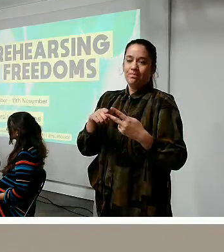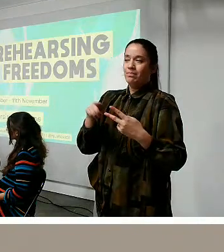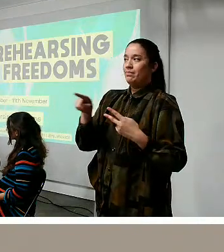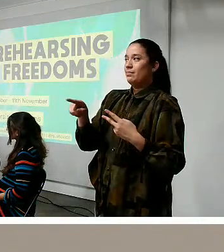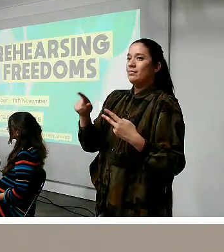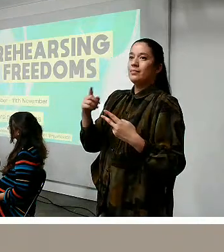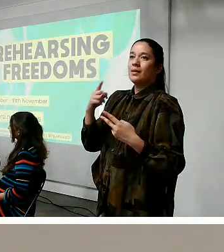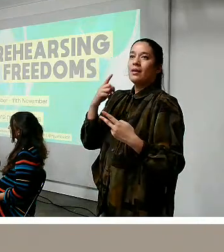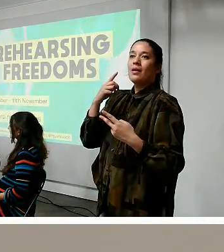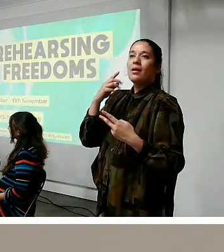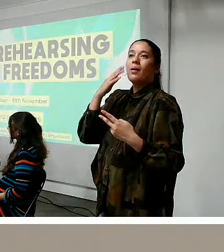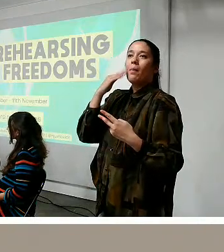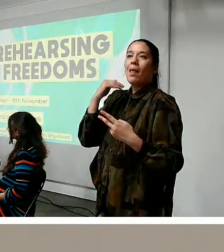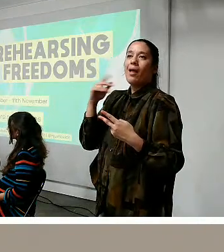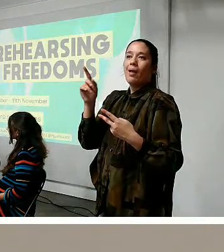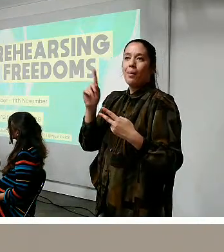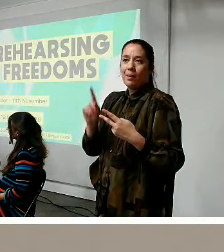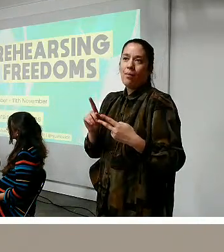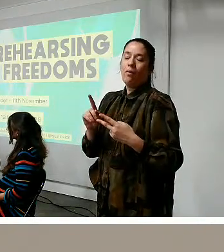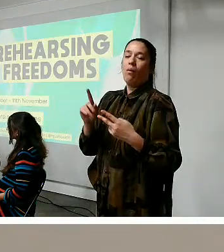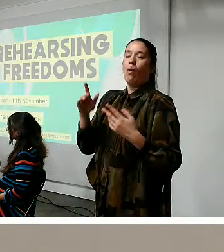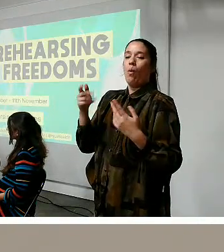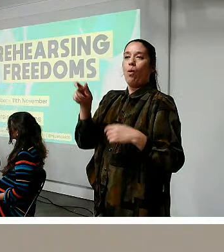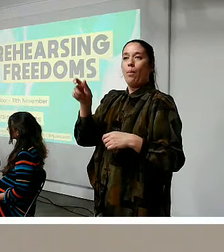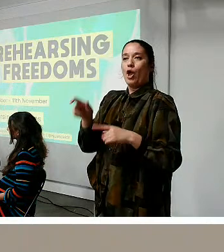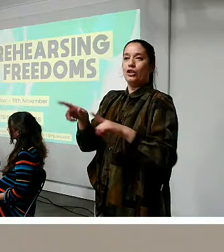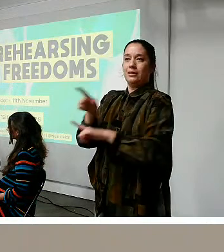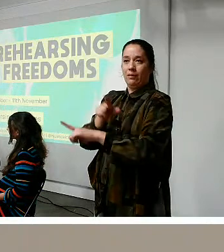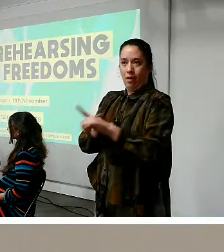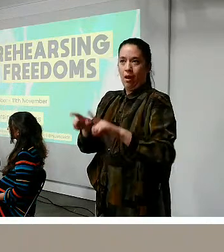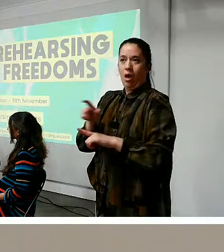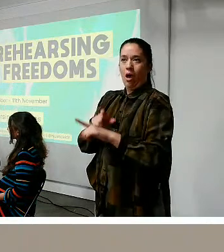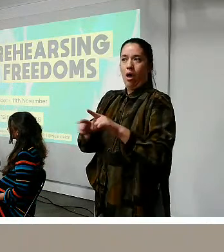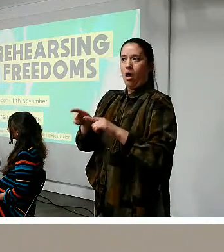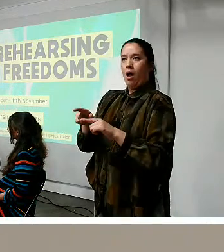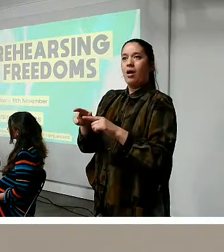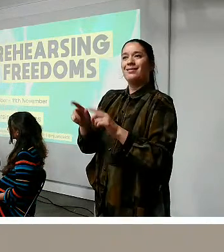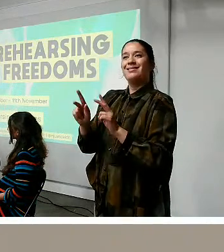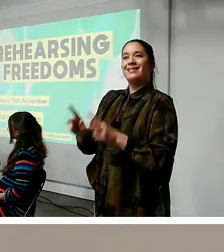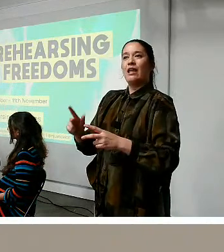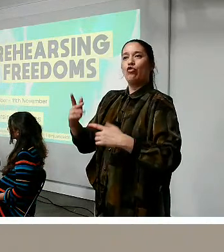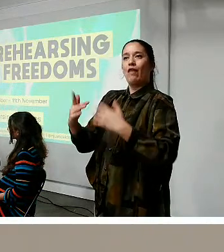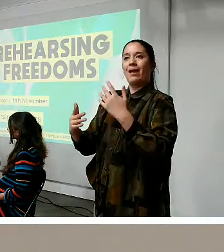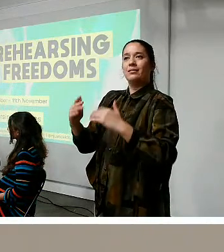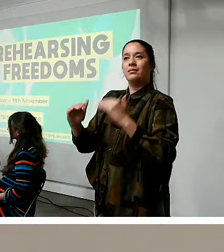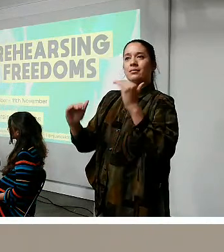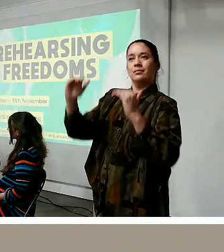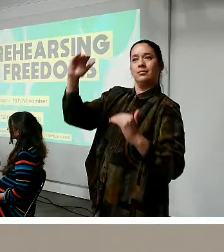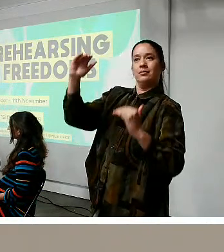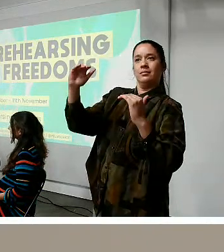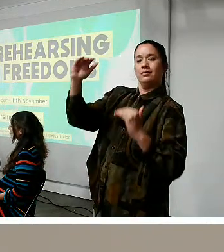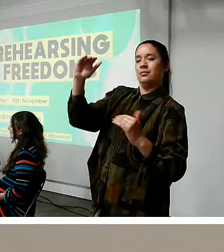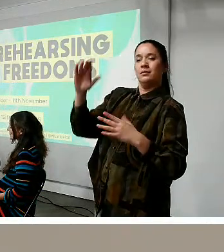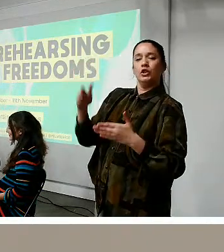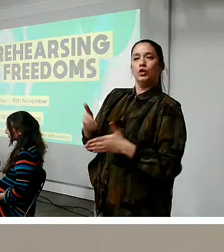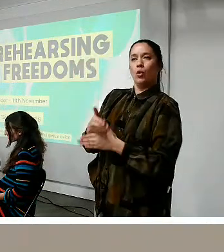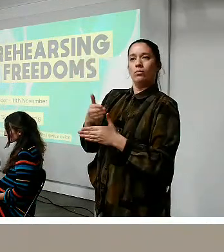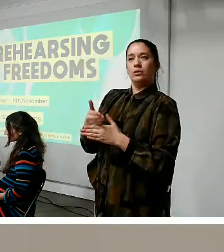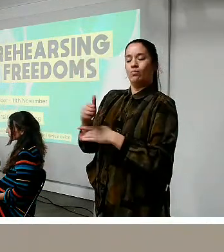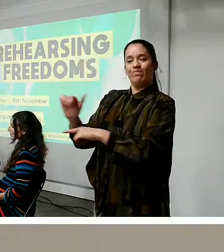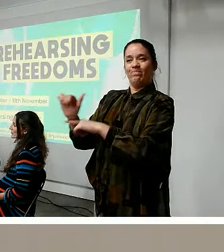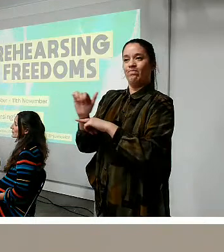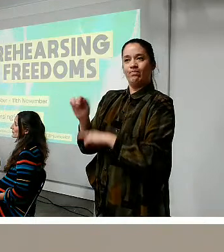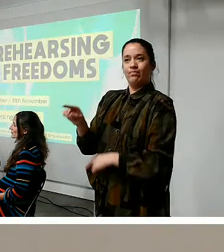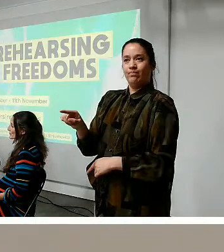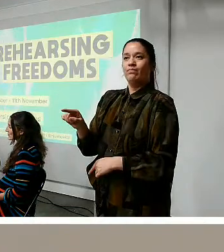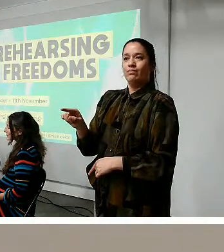rate? Let's blame it on them and tell them they've got a vitamin D deficiency, when actually it's that they're in jobs that, where they're unprotected and they're forced to go